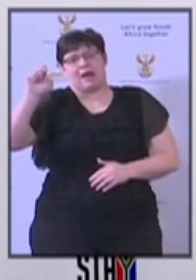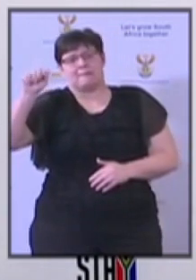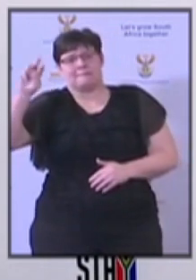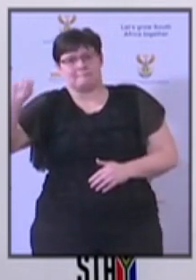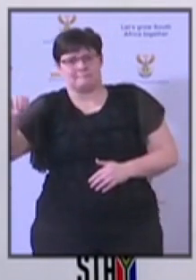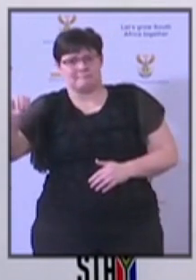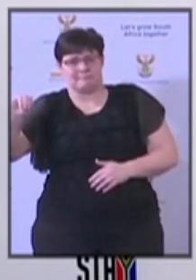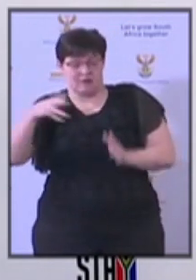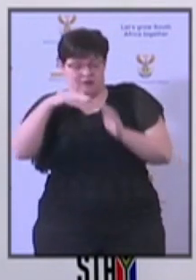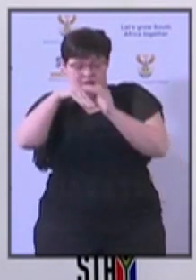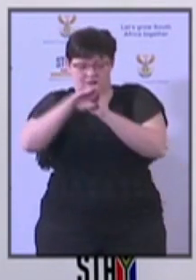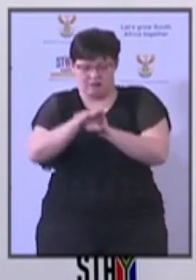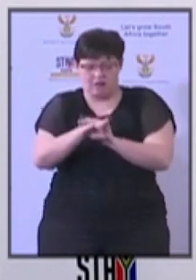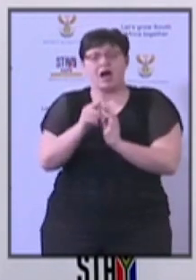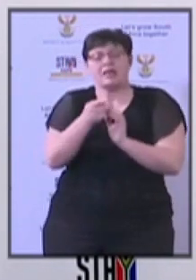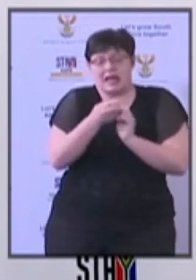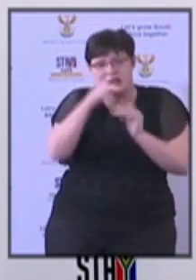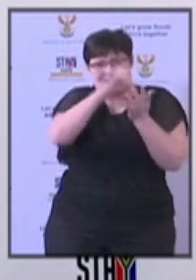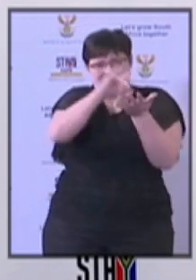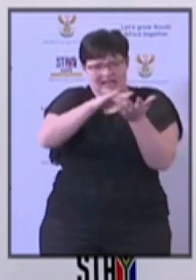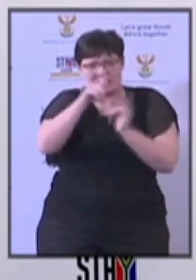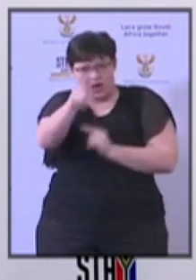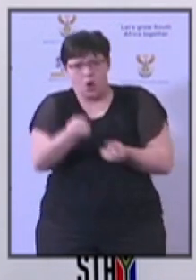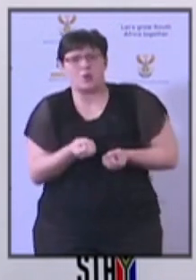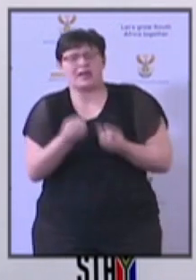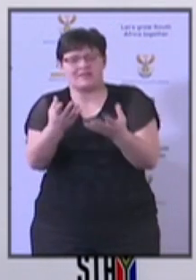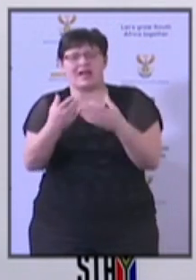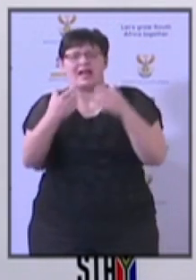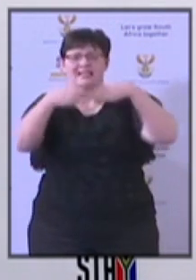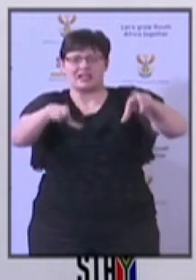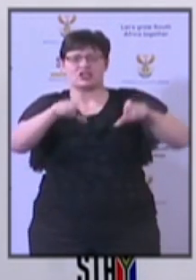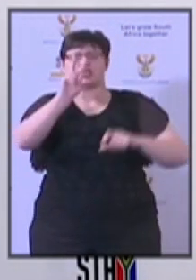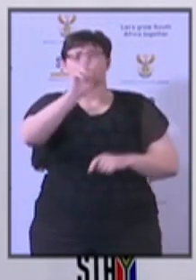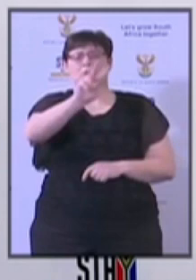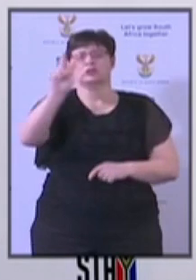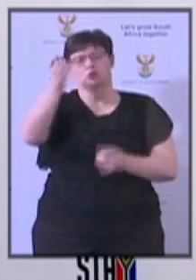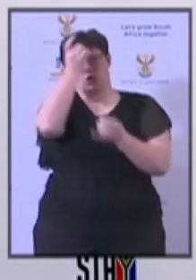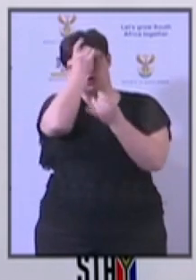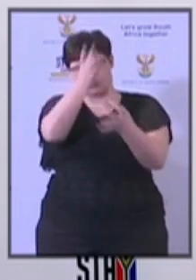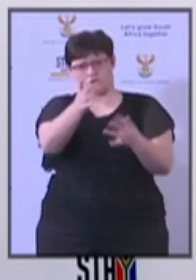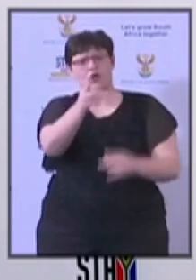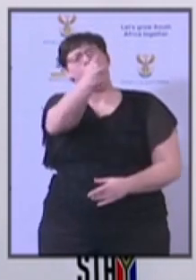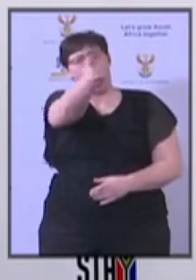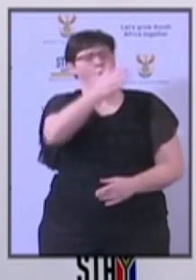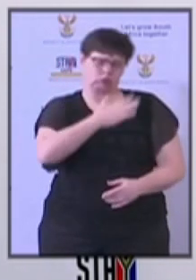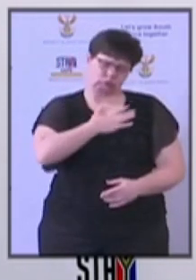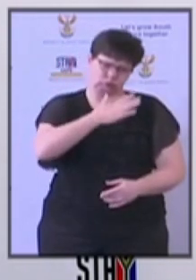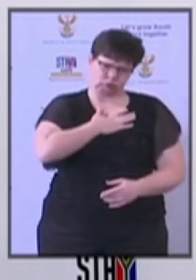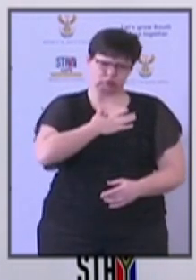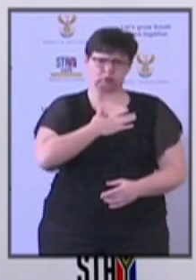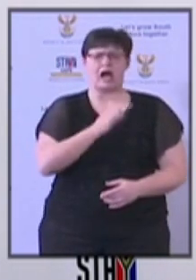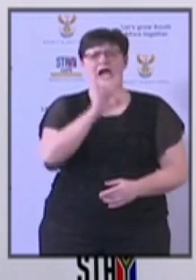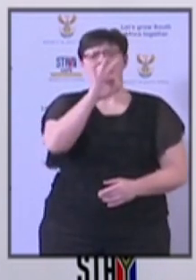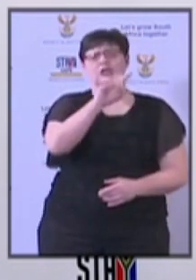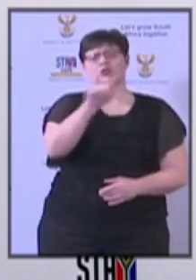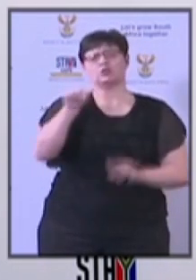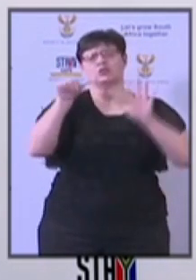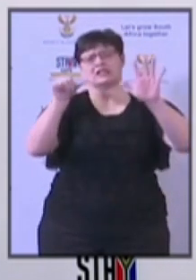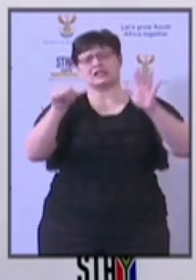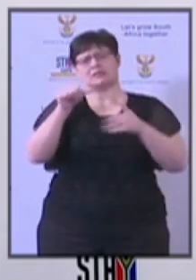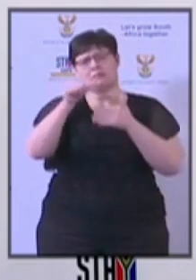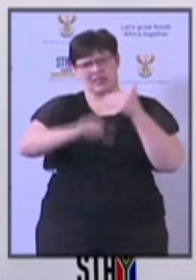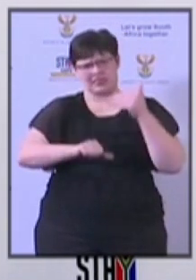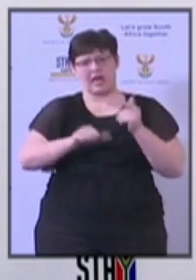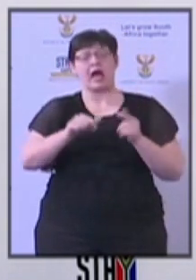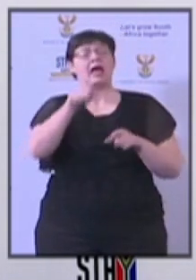know, because then we give them a Section 22 notice to say be in the country for a period of 3 to 6 months while